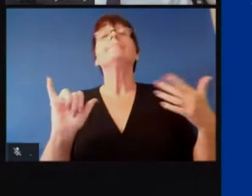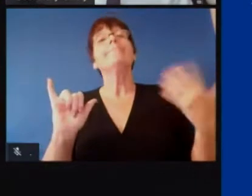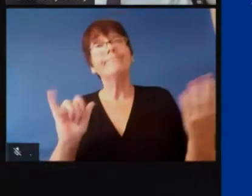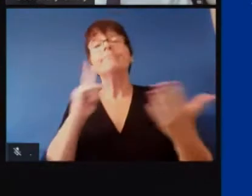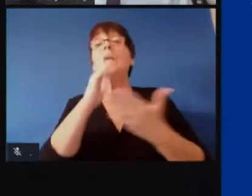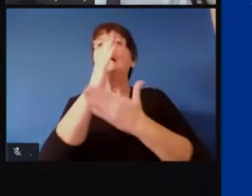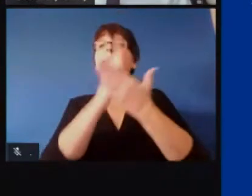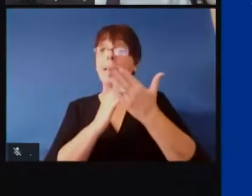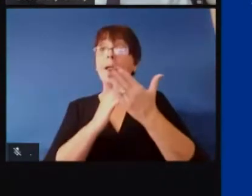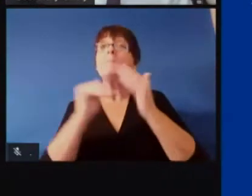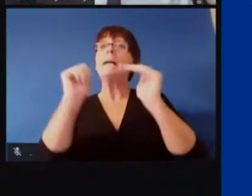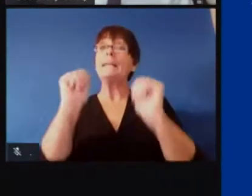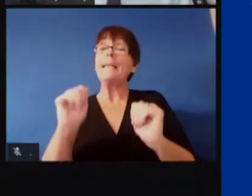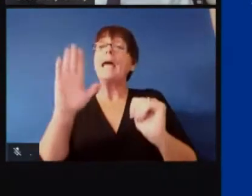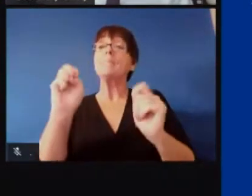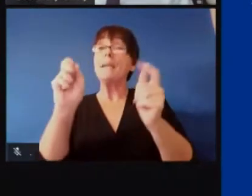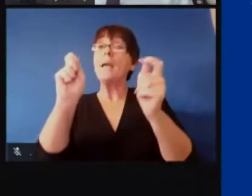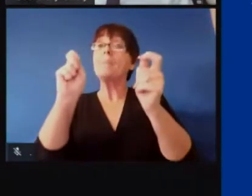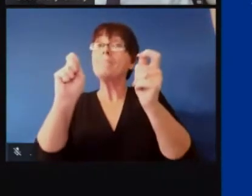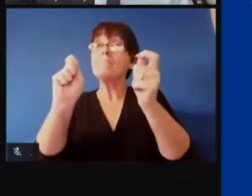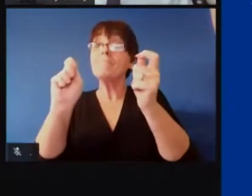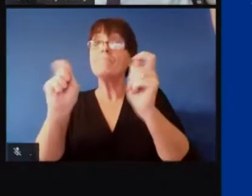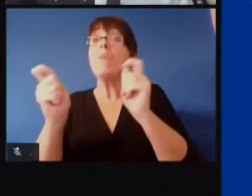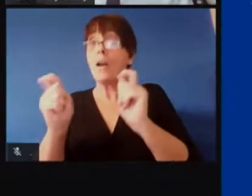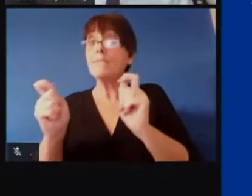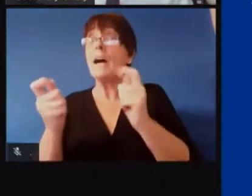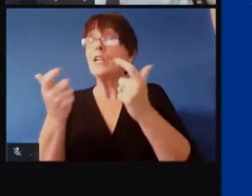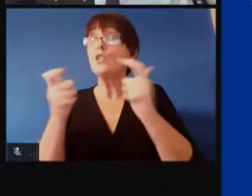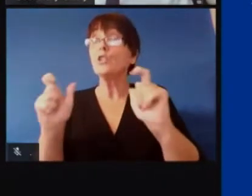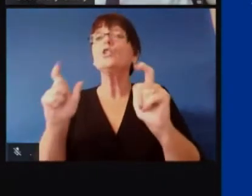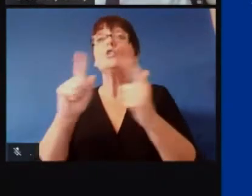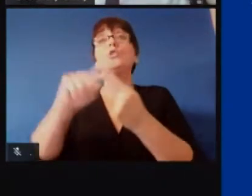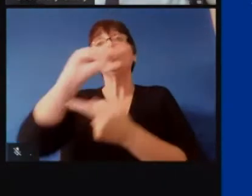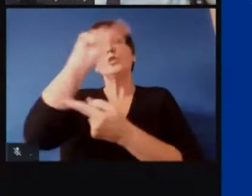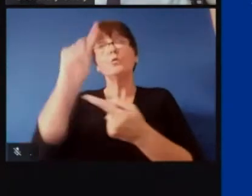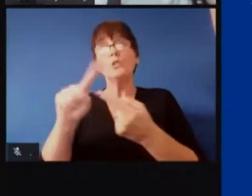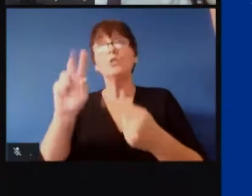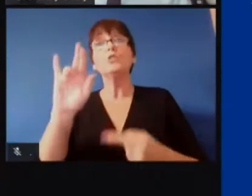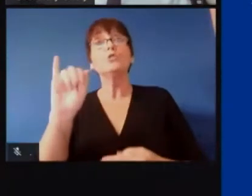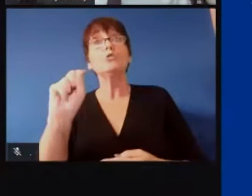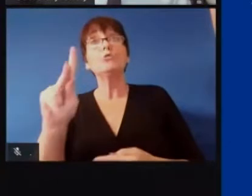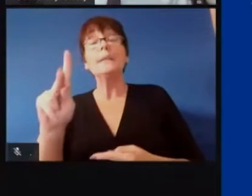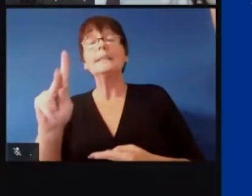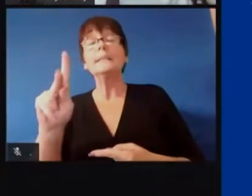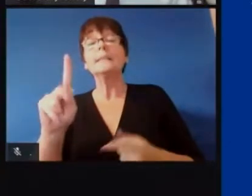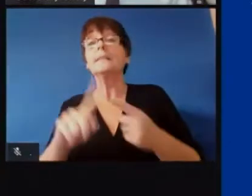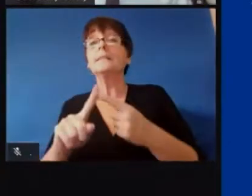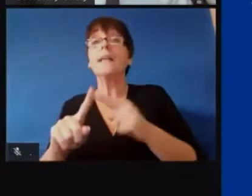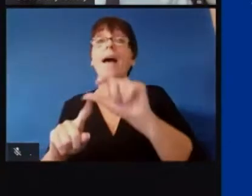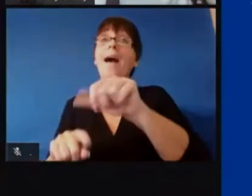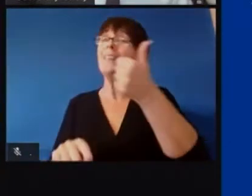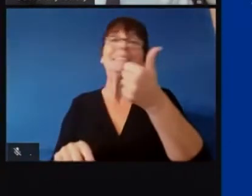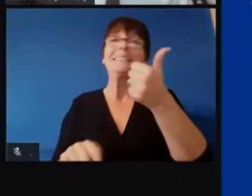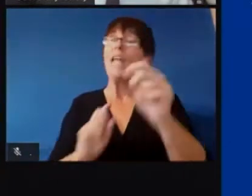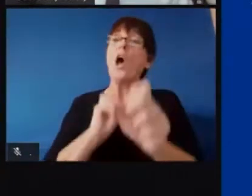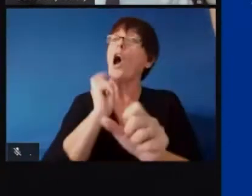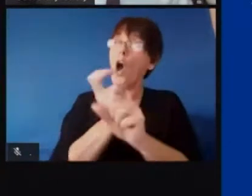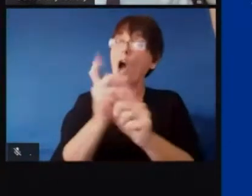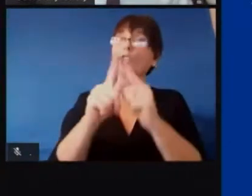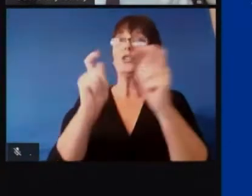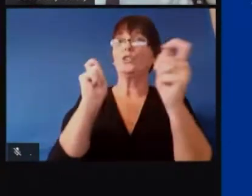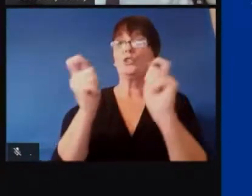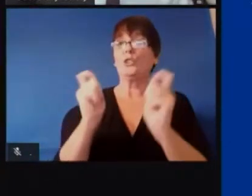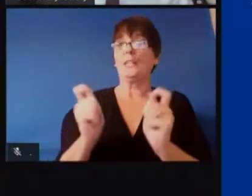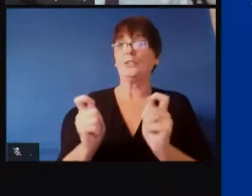some settings can be modified significantly to reduce risk and others are harder to modify just by